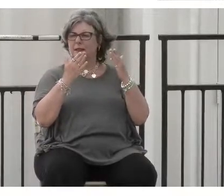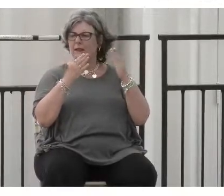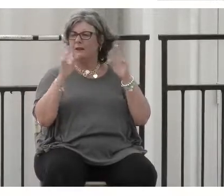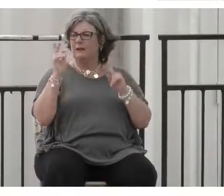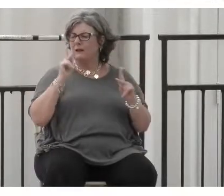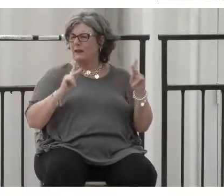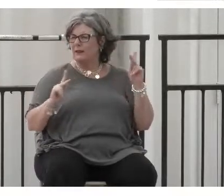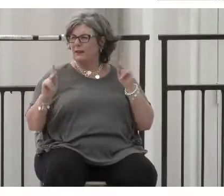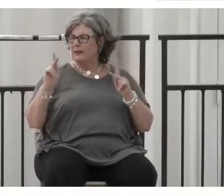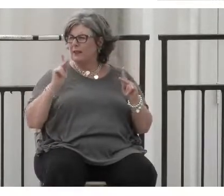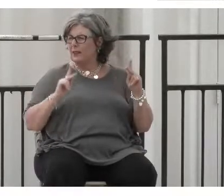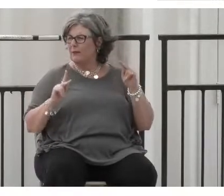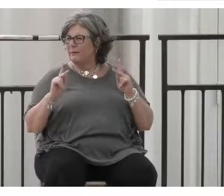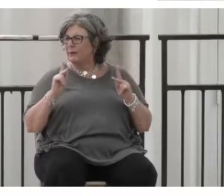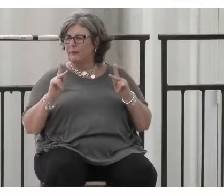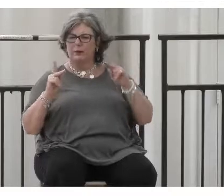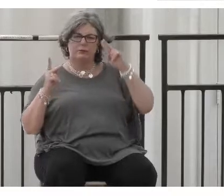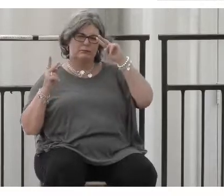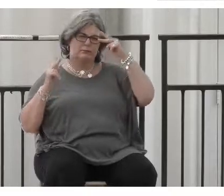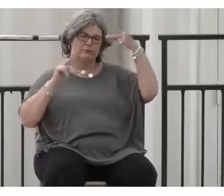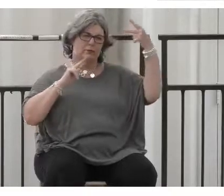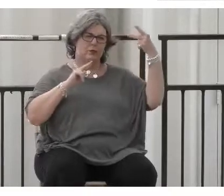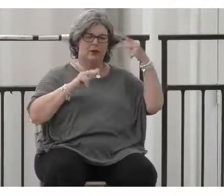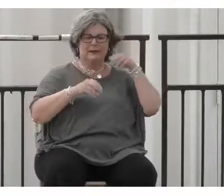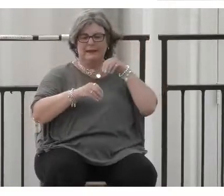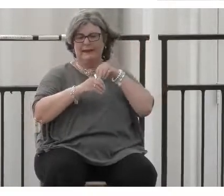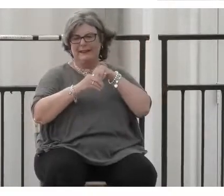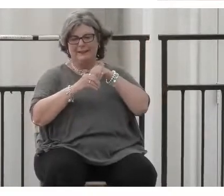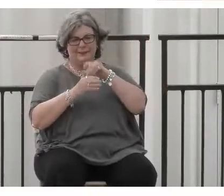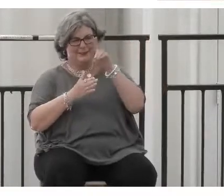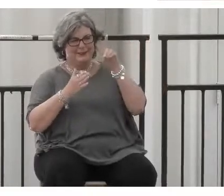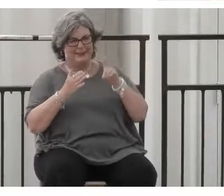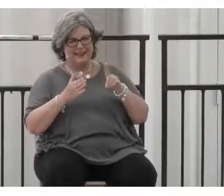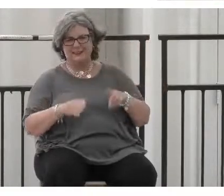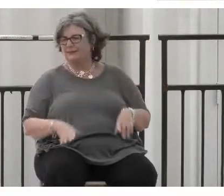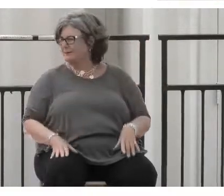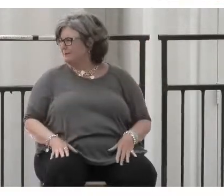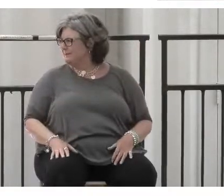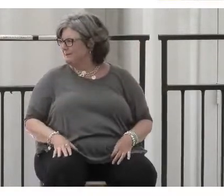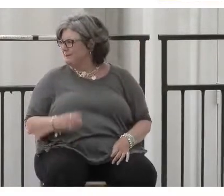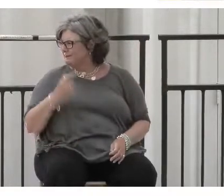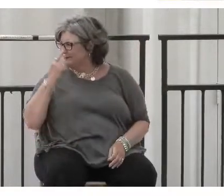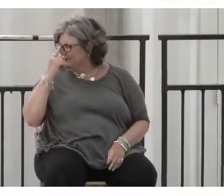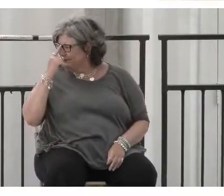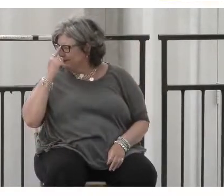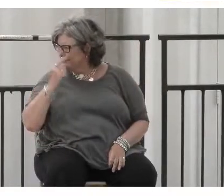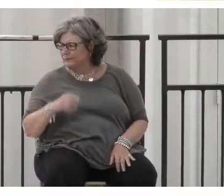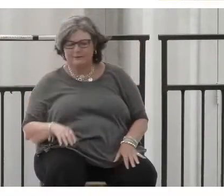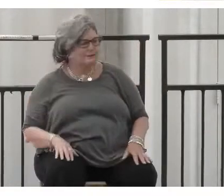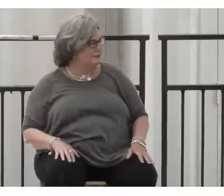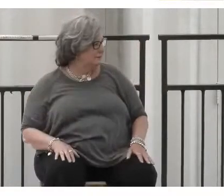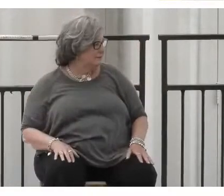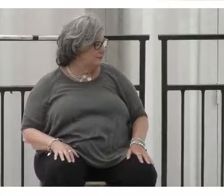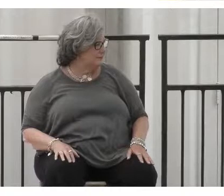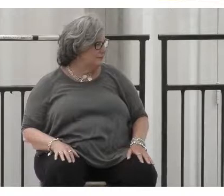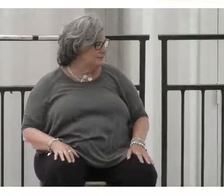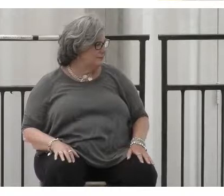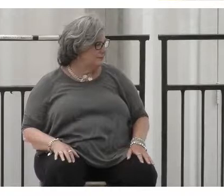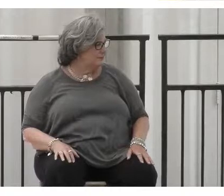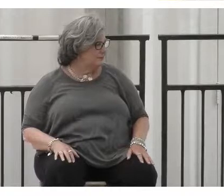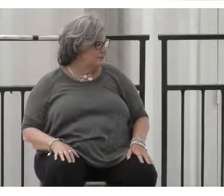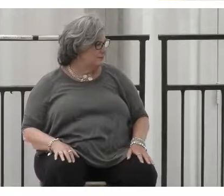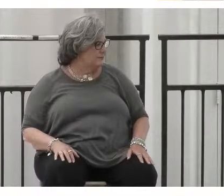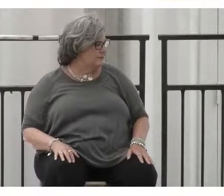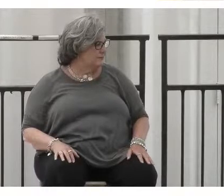people have a misconception of what interior design is. Lena, you want to take on? So the whole story started